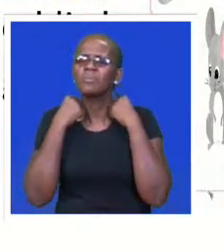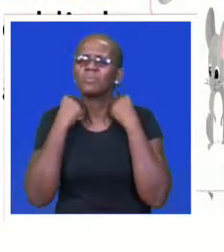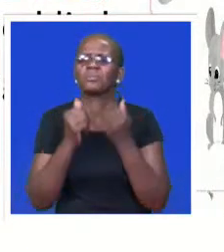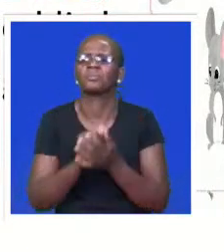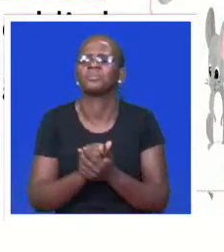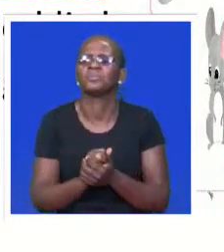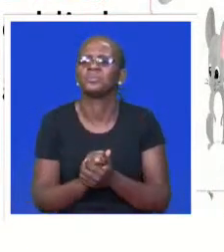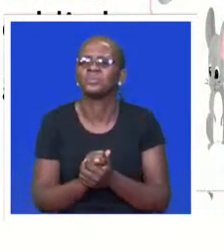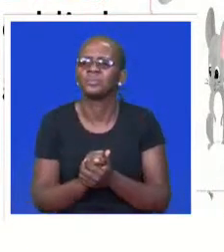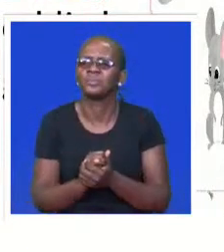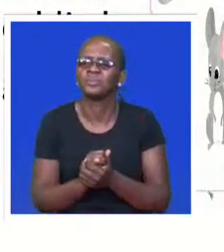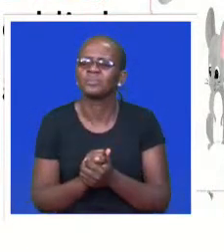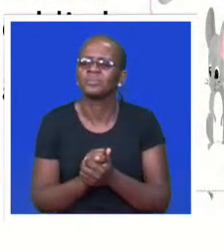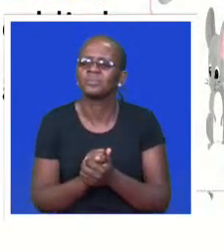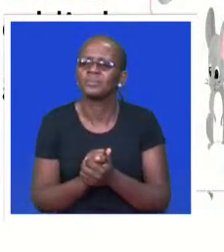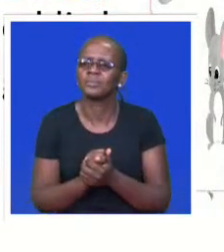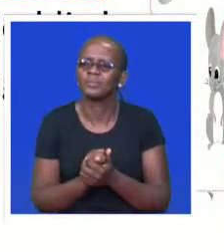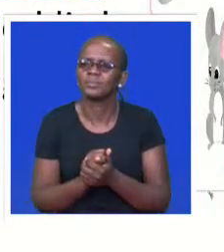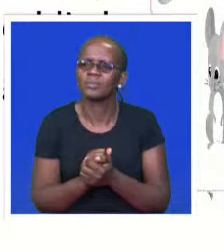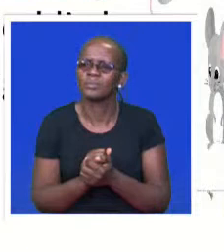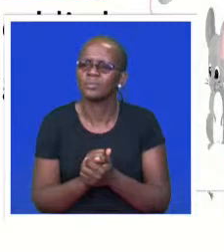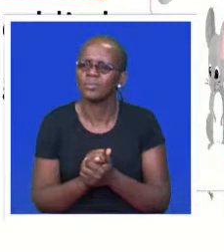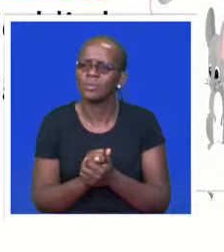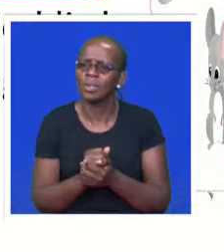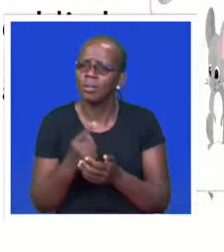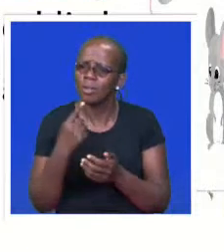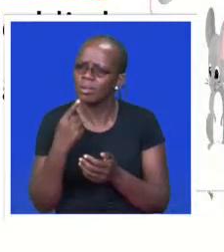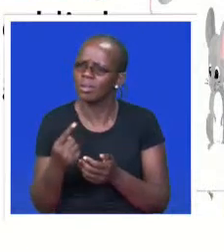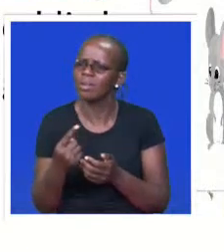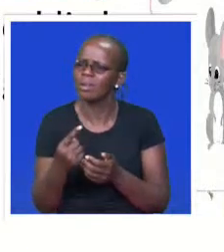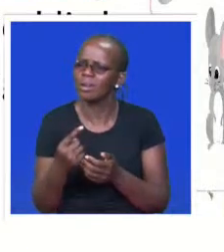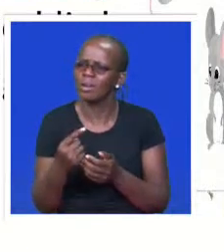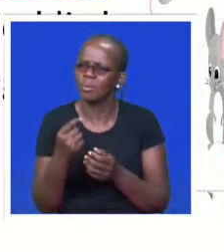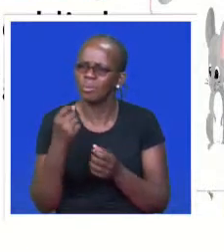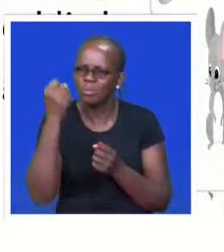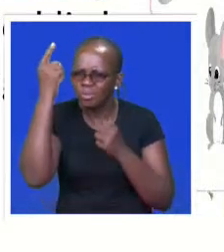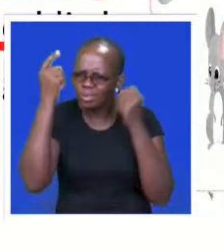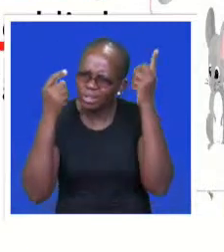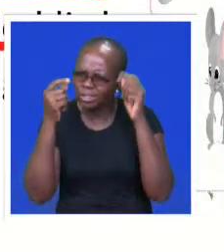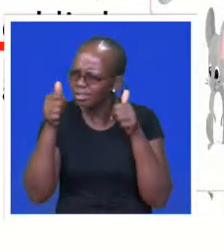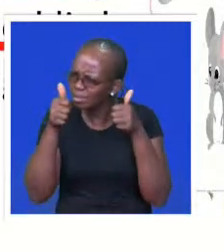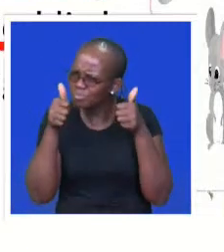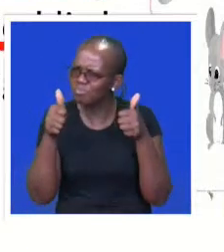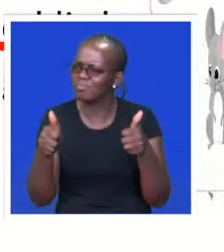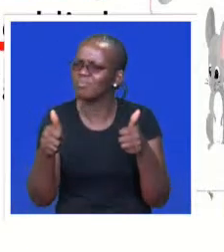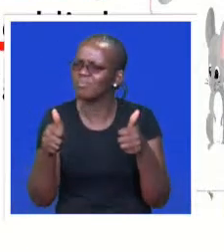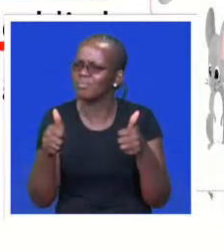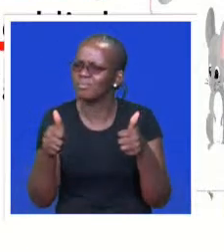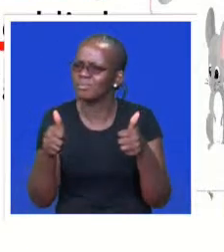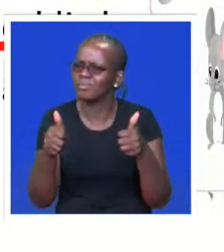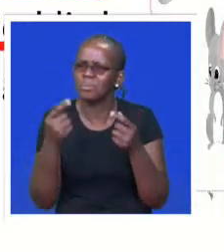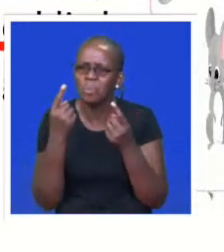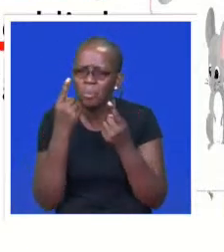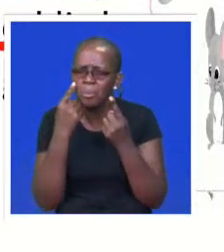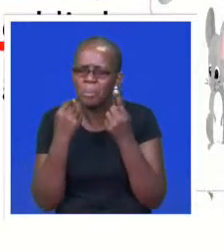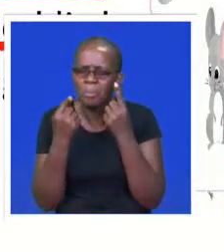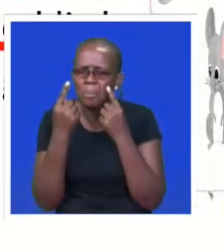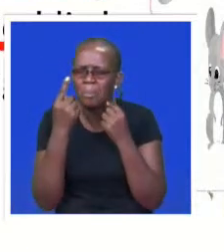said Bent-Tail. That's a great idea, cried Little